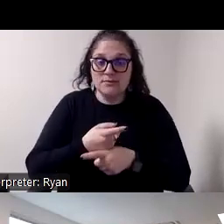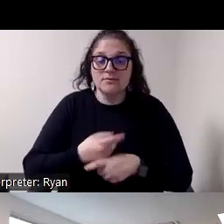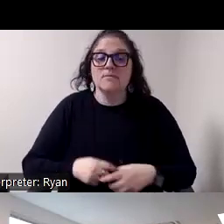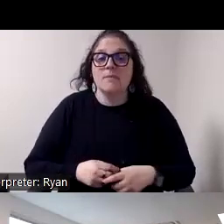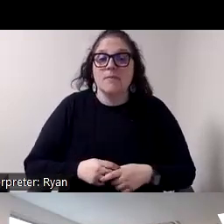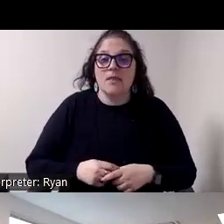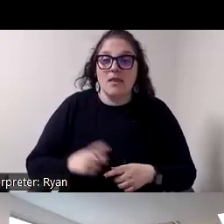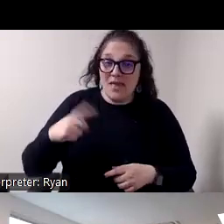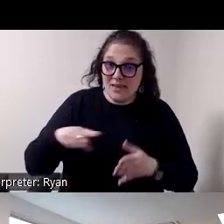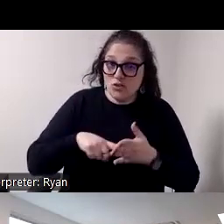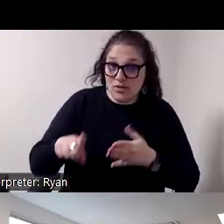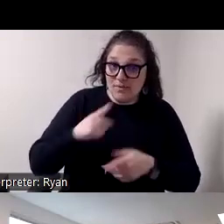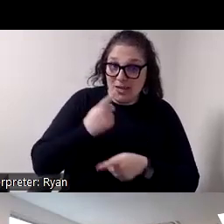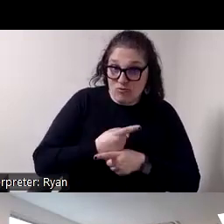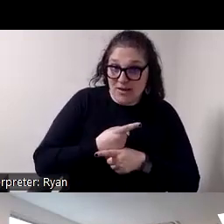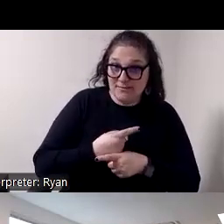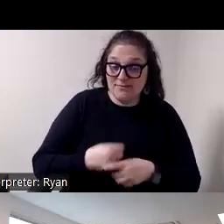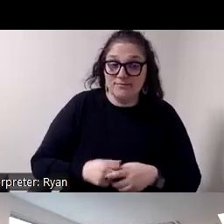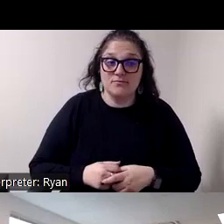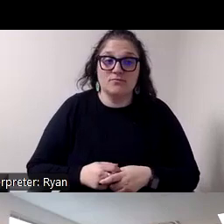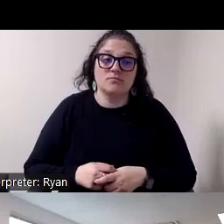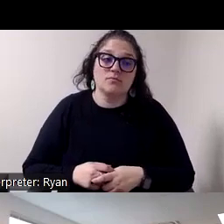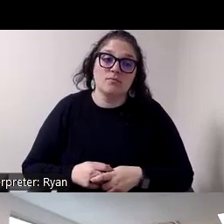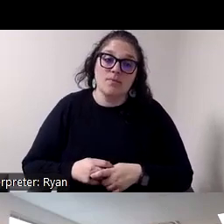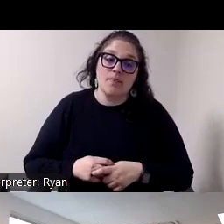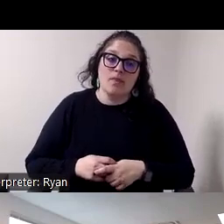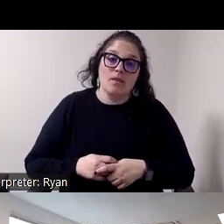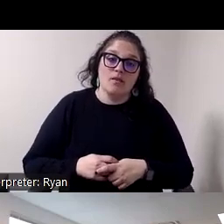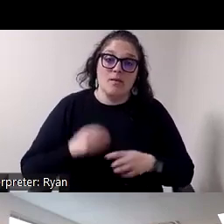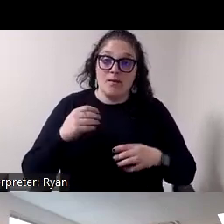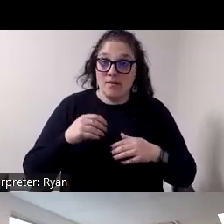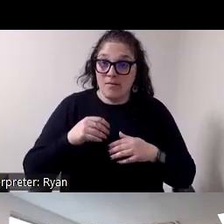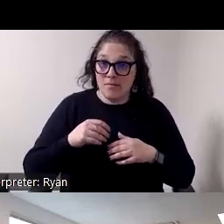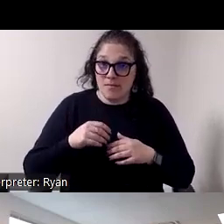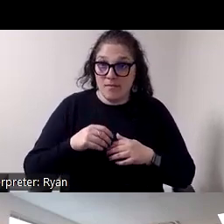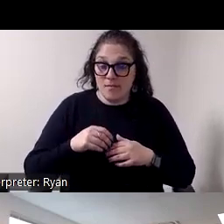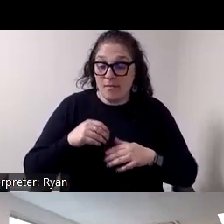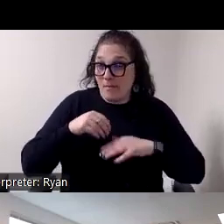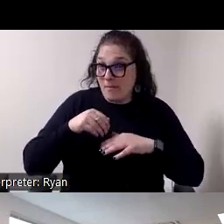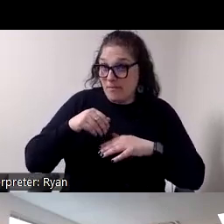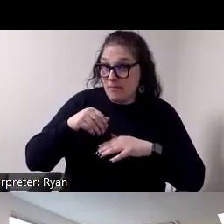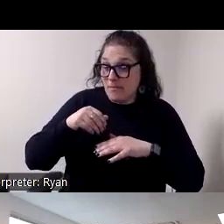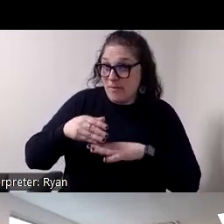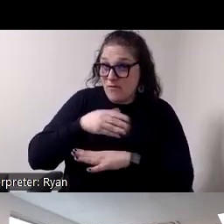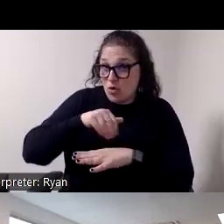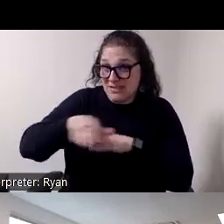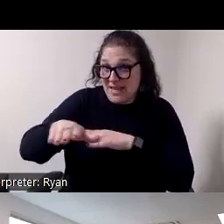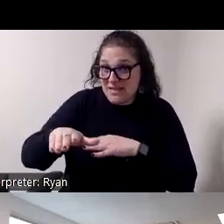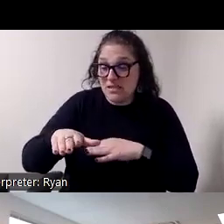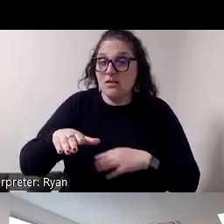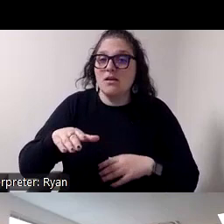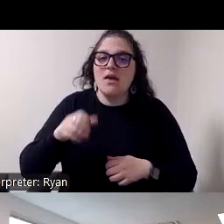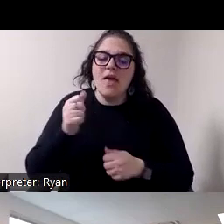and that you get paid correctly. And before sending over to CO for approval, everything